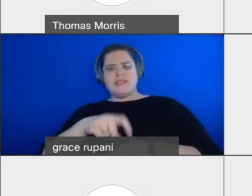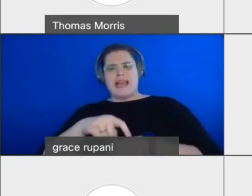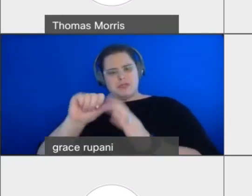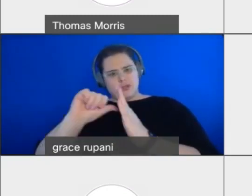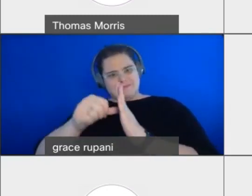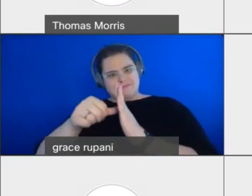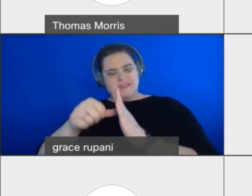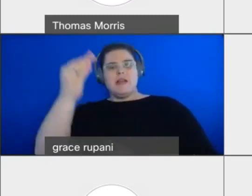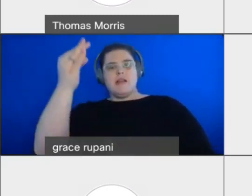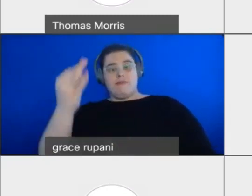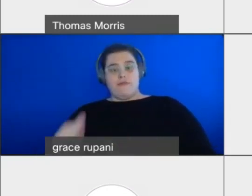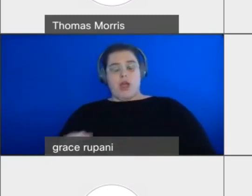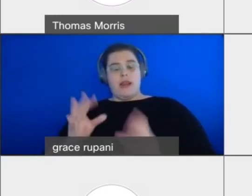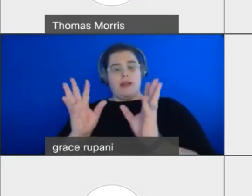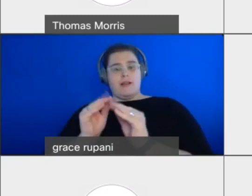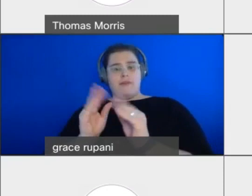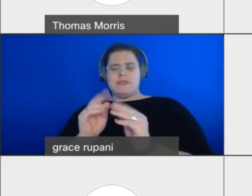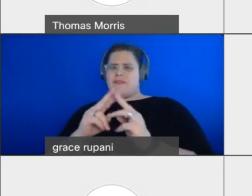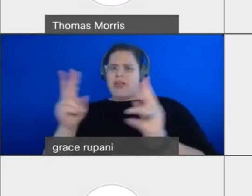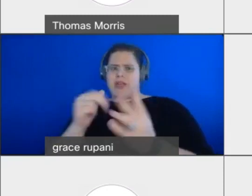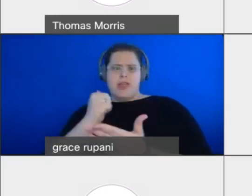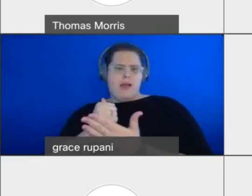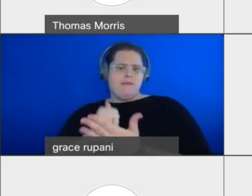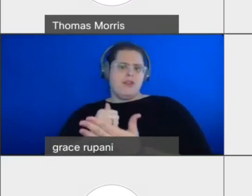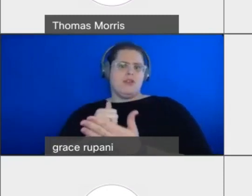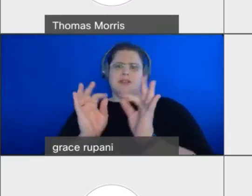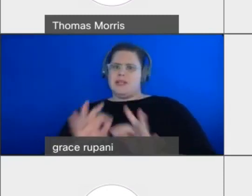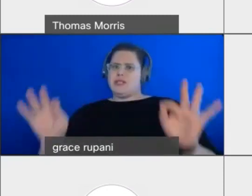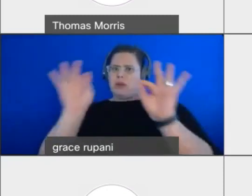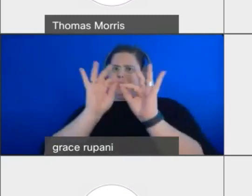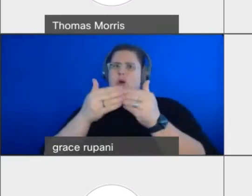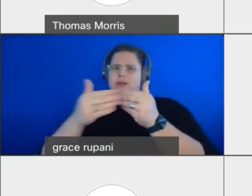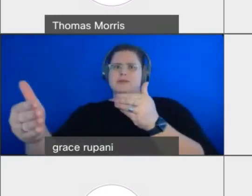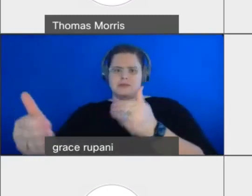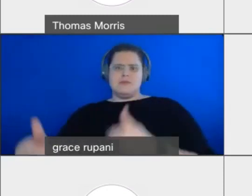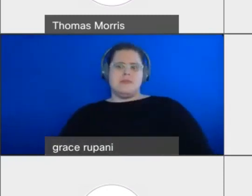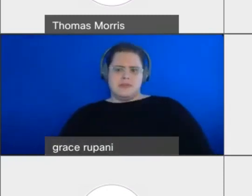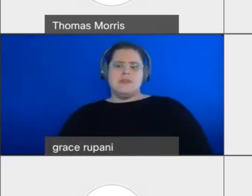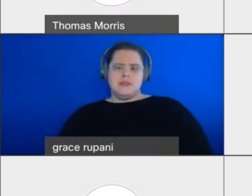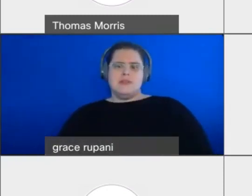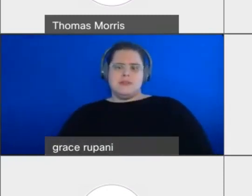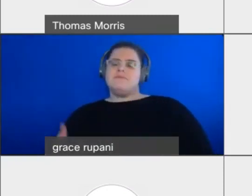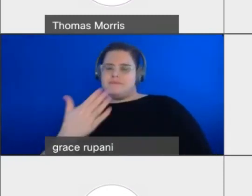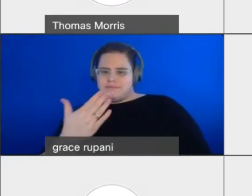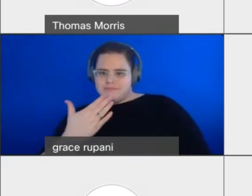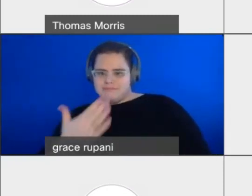be. Thanks and thank you. And I think something people raised was,